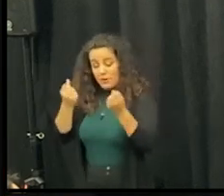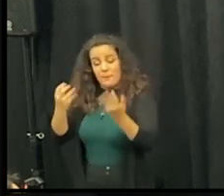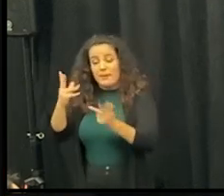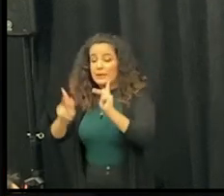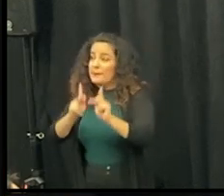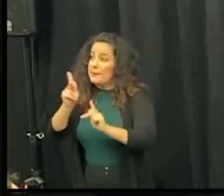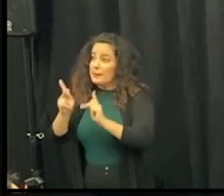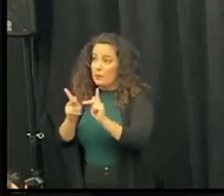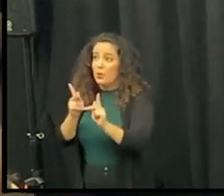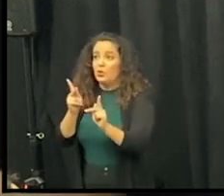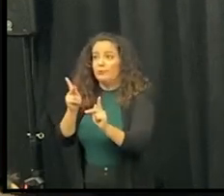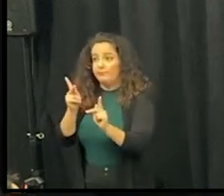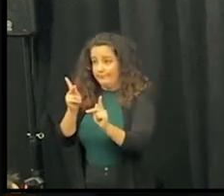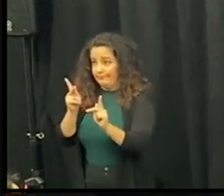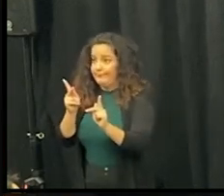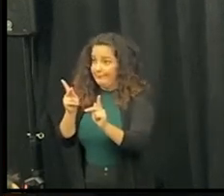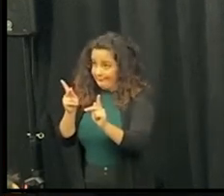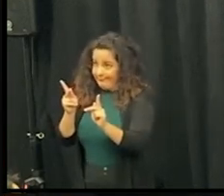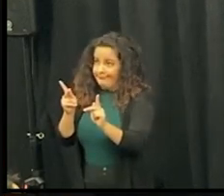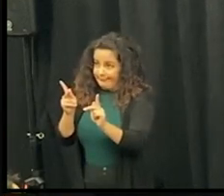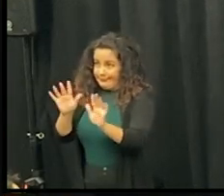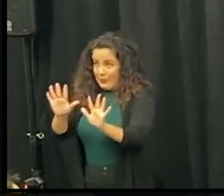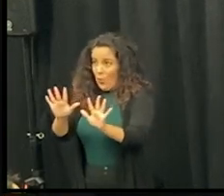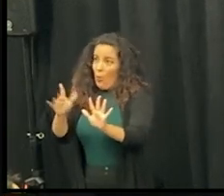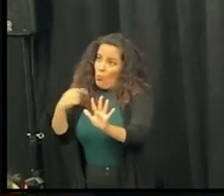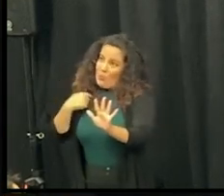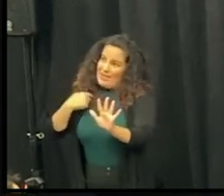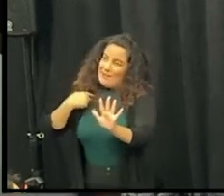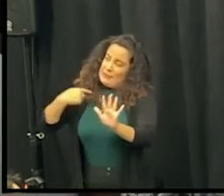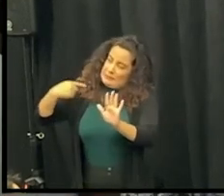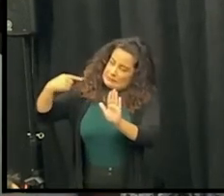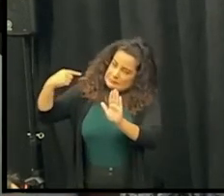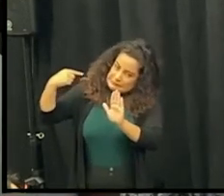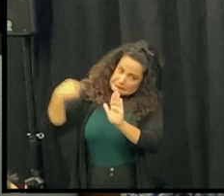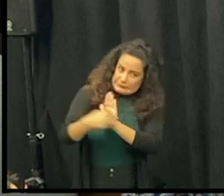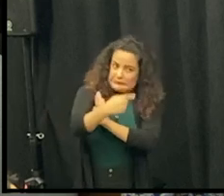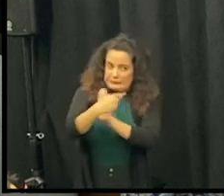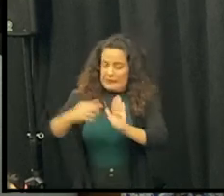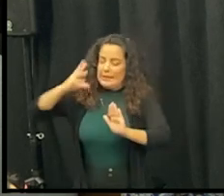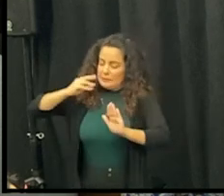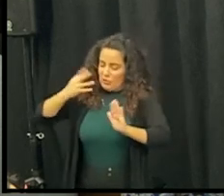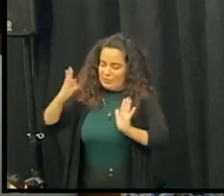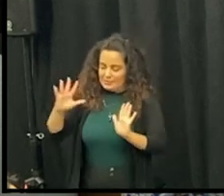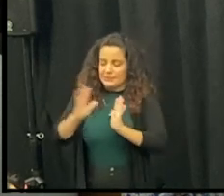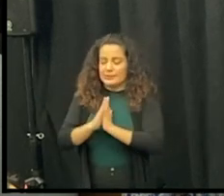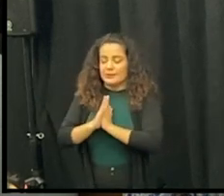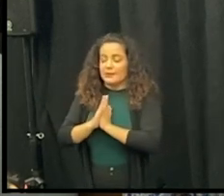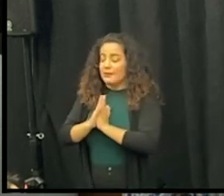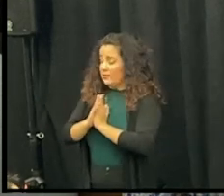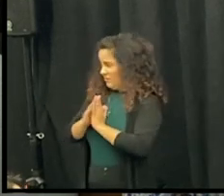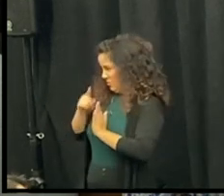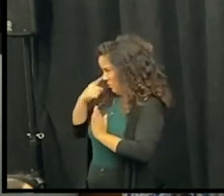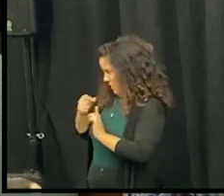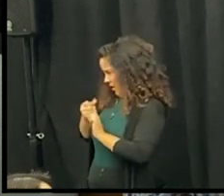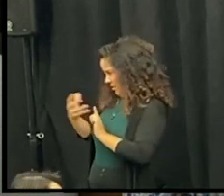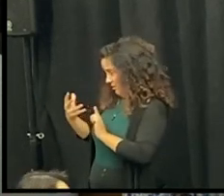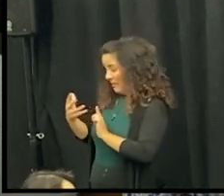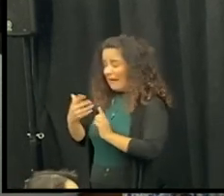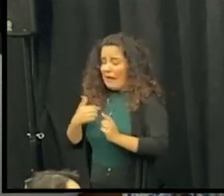some attacks. We've had some attacks. Can you talk about any of them? You can't really, huh? I mean, just to